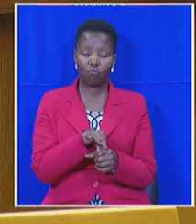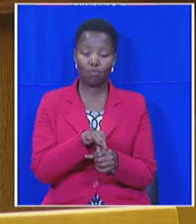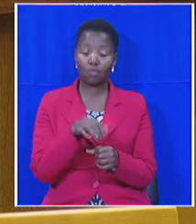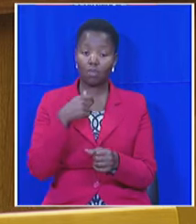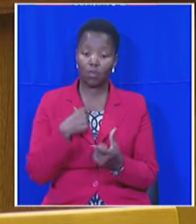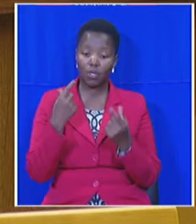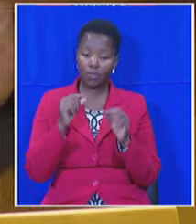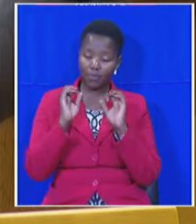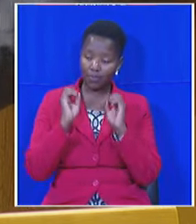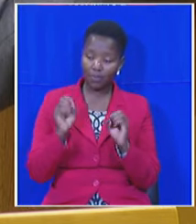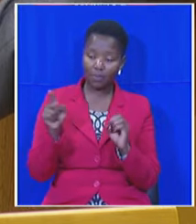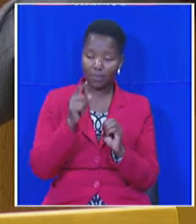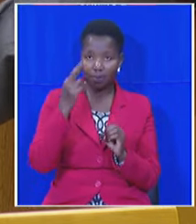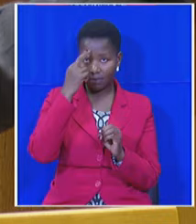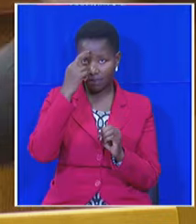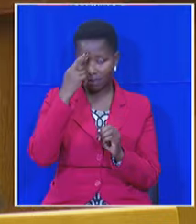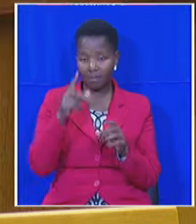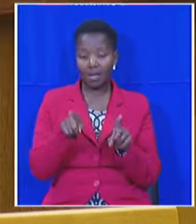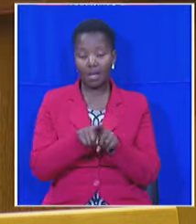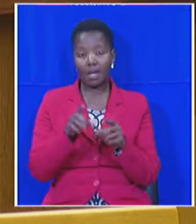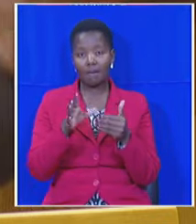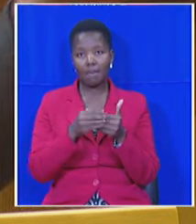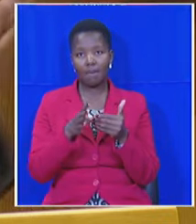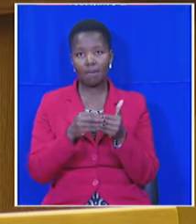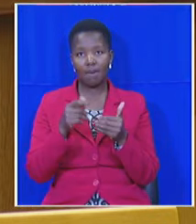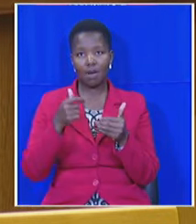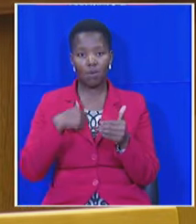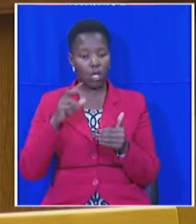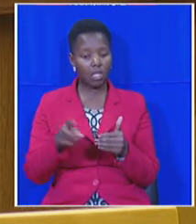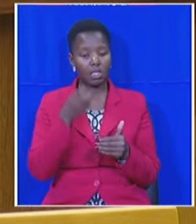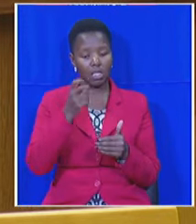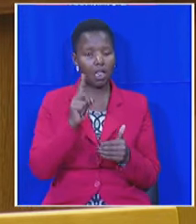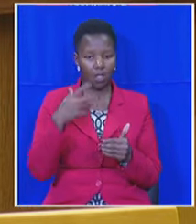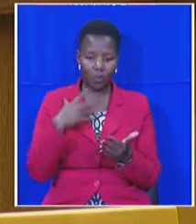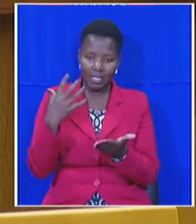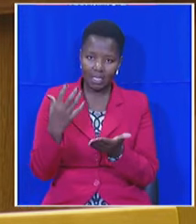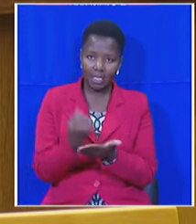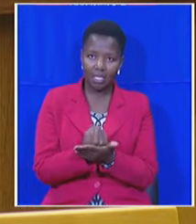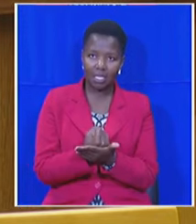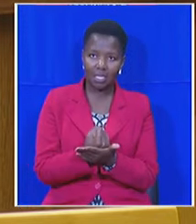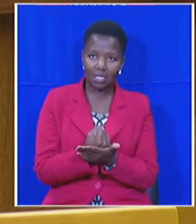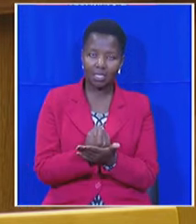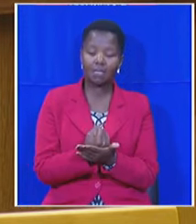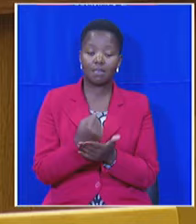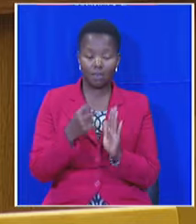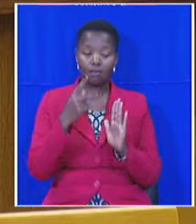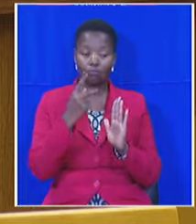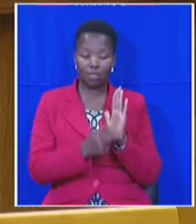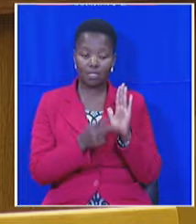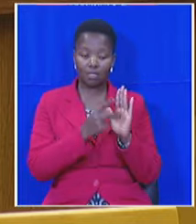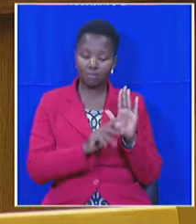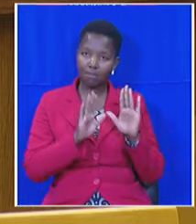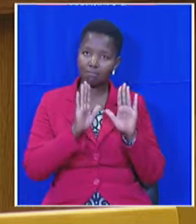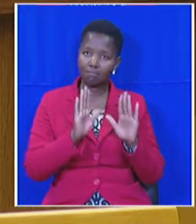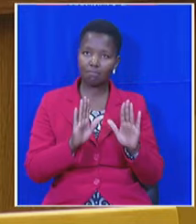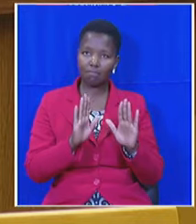that, remember, like the member says, we're not stealing, we're taking. That is the principle. Order, That is the honourable quote member.